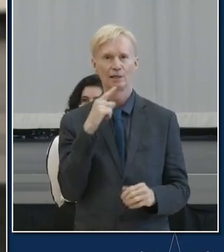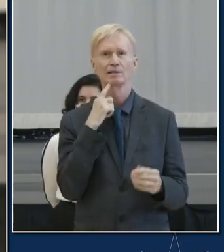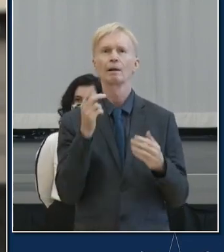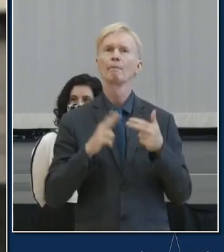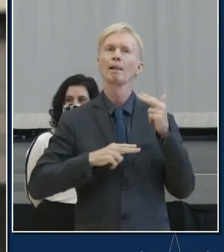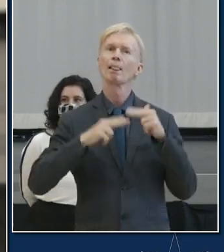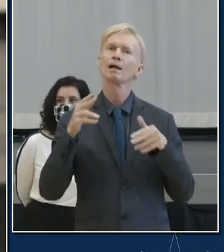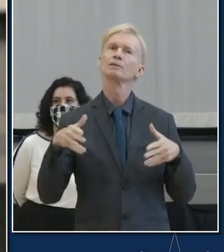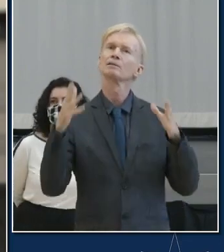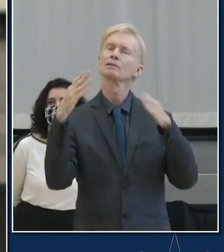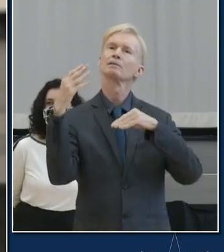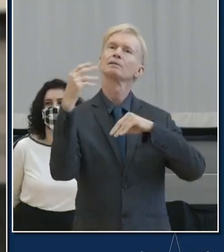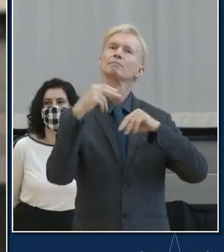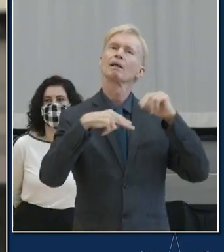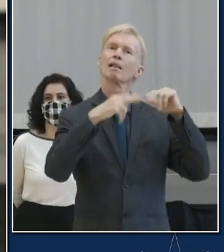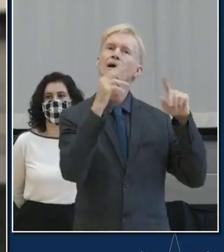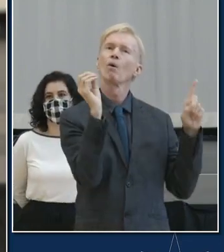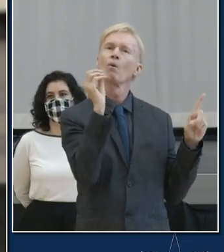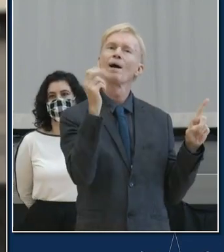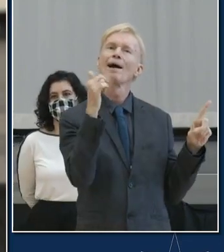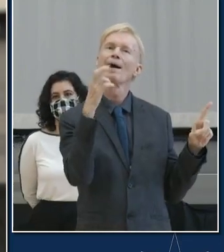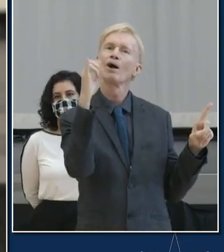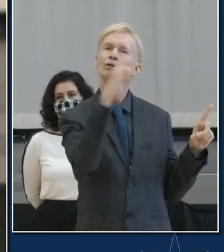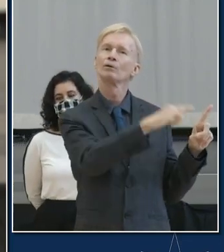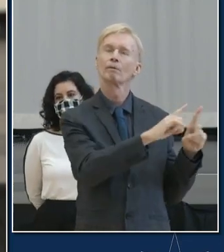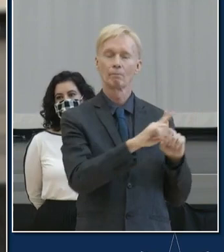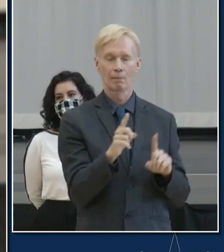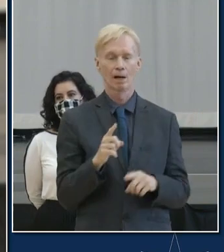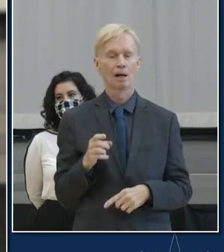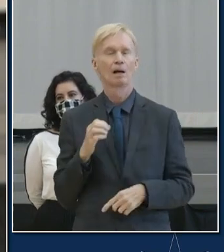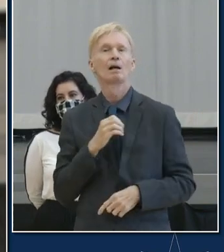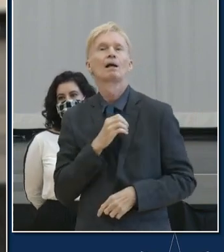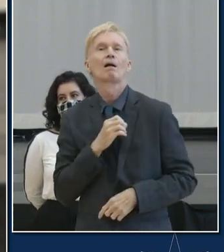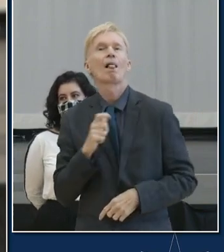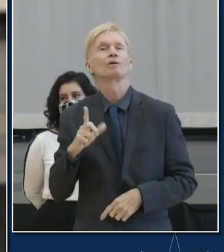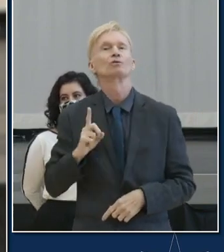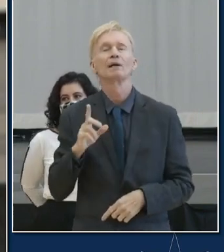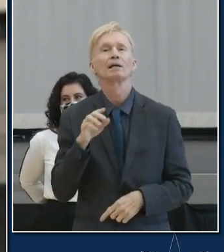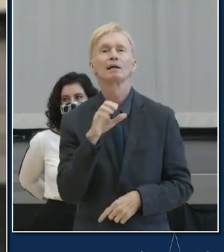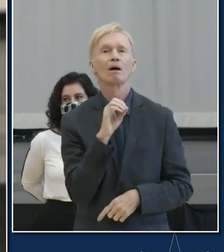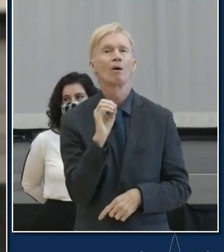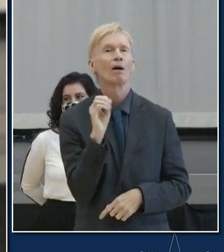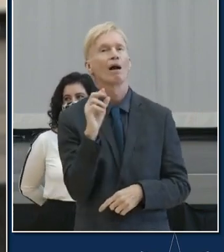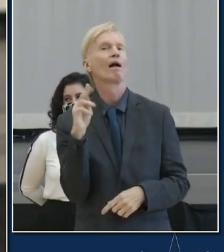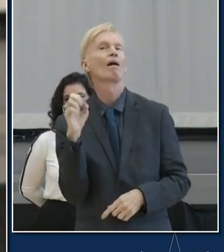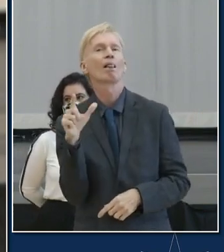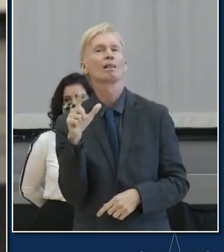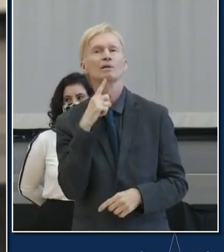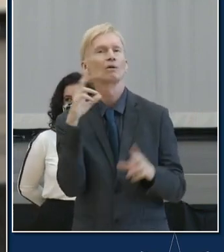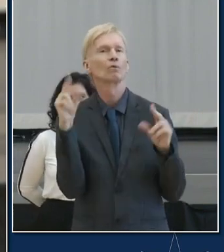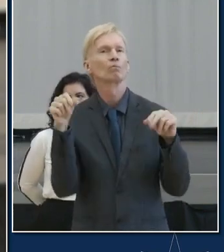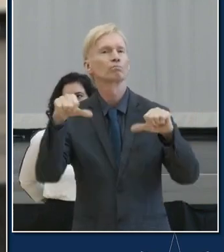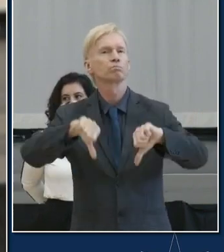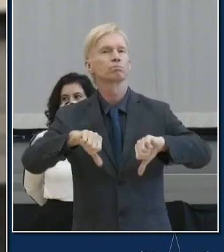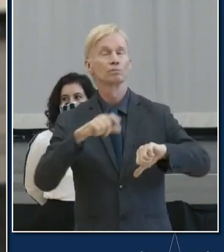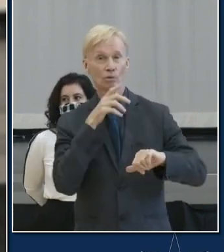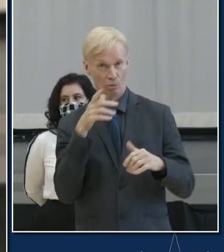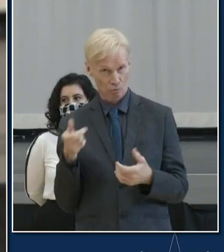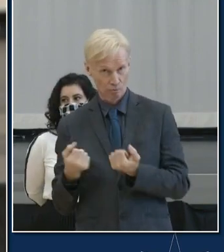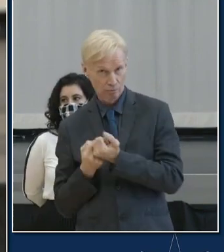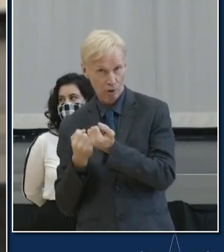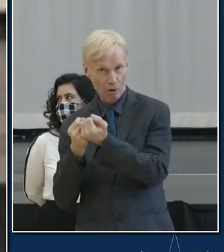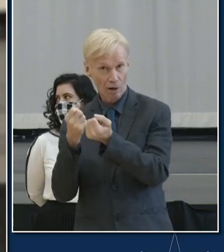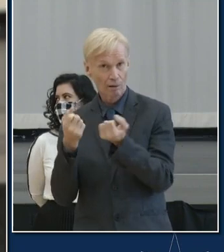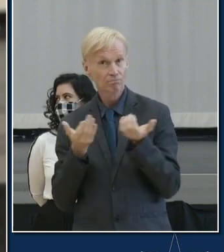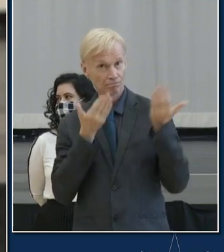building near O'Hare, even though Alderman Napolitano opposed it. Are you going to be asking aldermen on the Zoning Committee to vote in favor of that proposal,